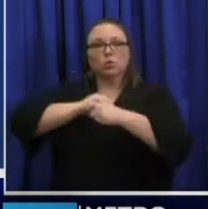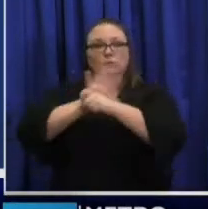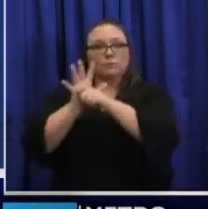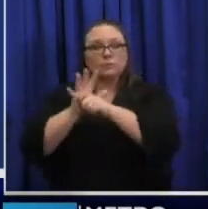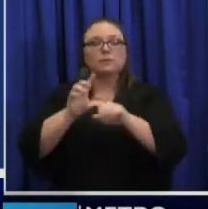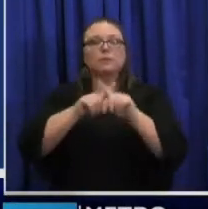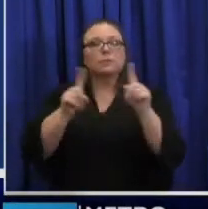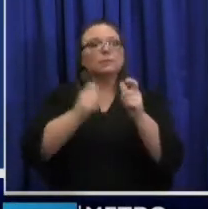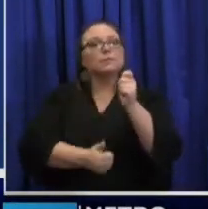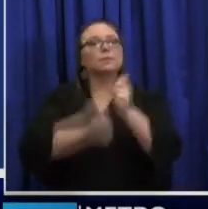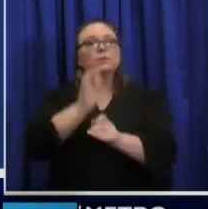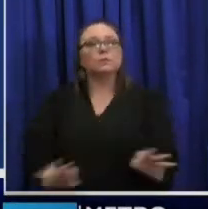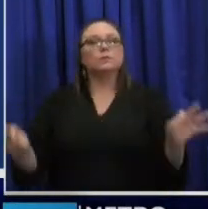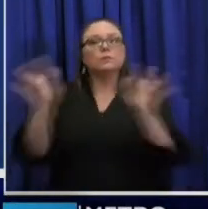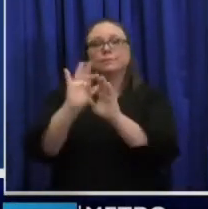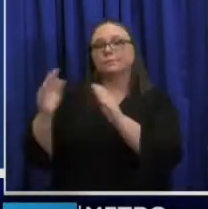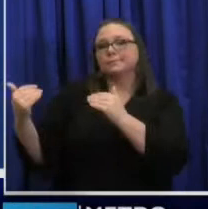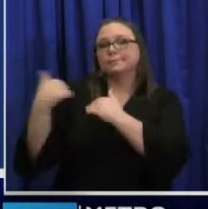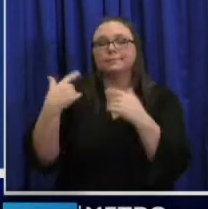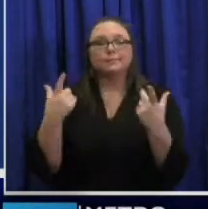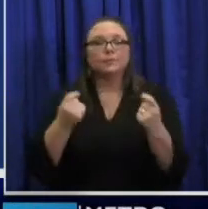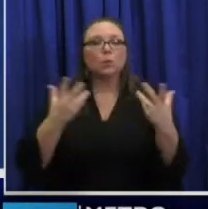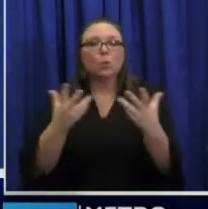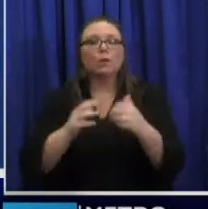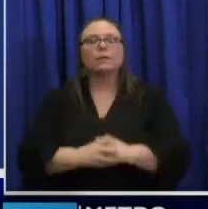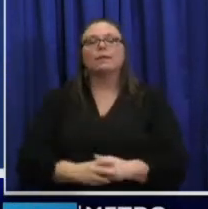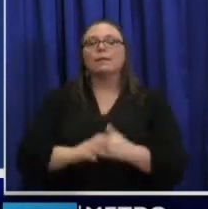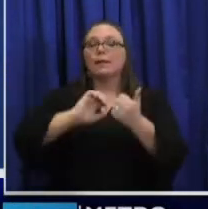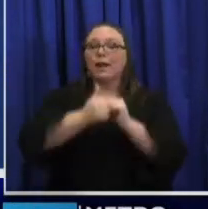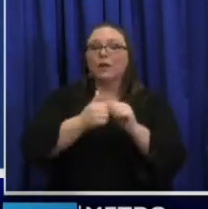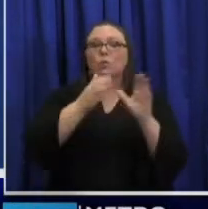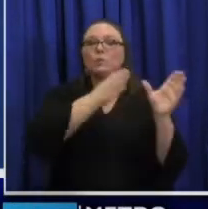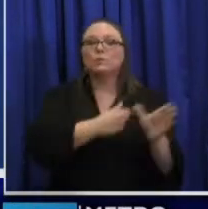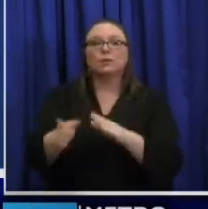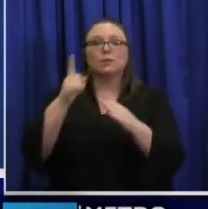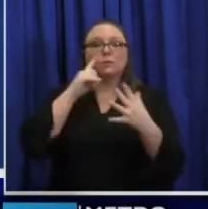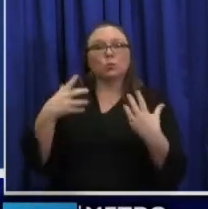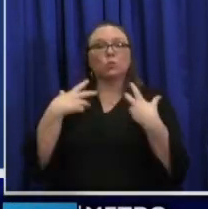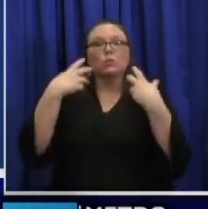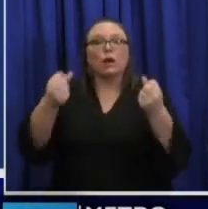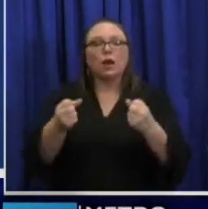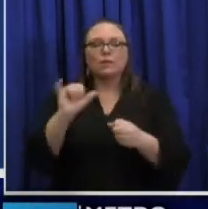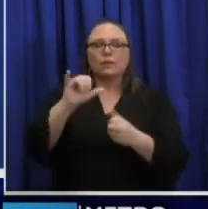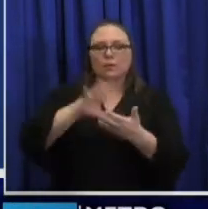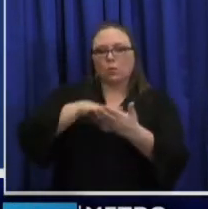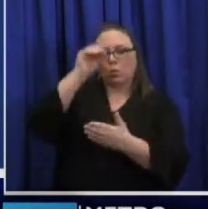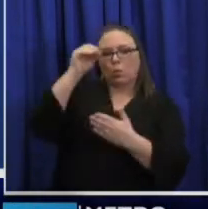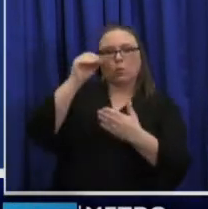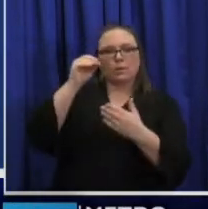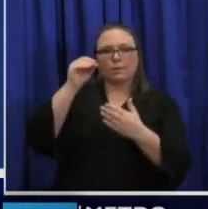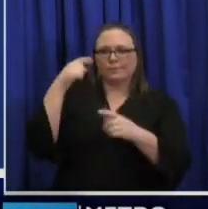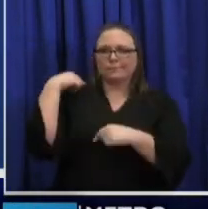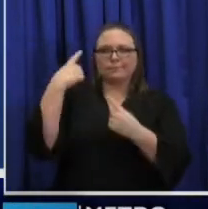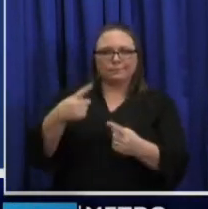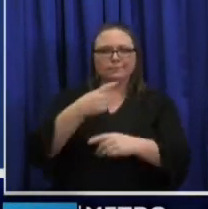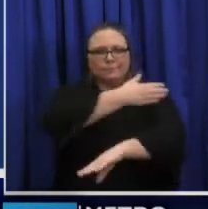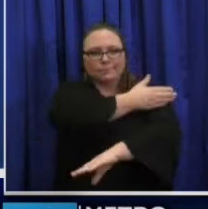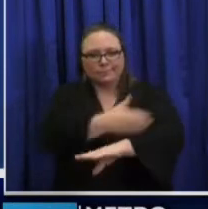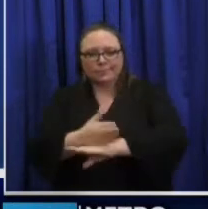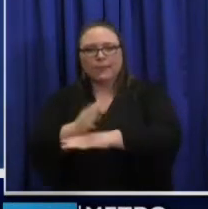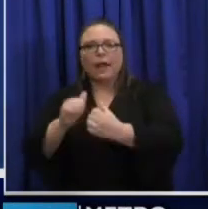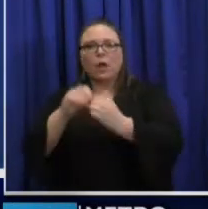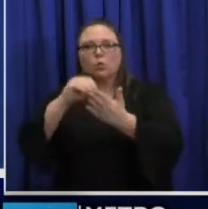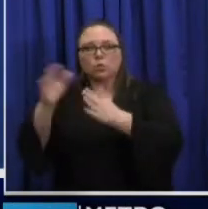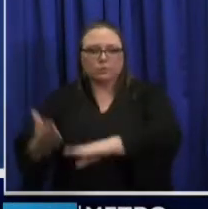job is going to be how do we plan for recovery, learning loss recovery, and how do we get